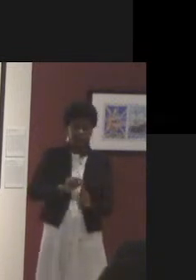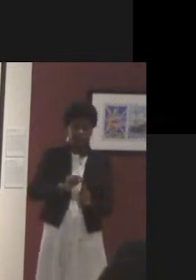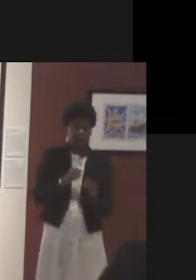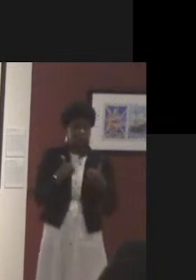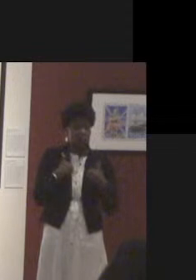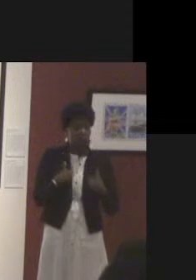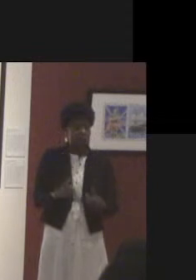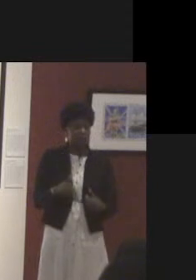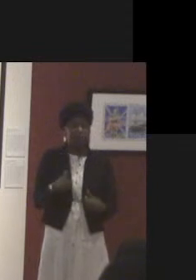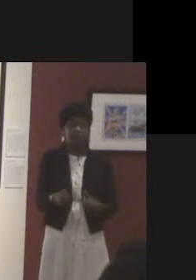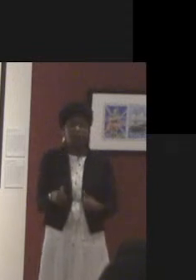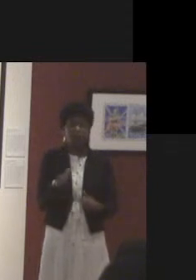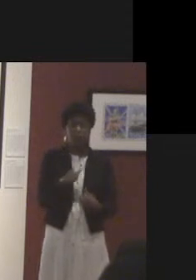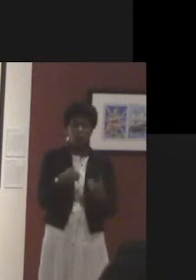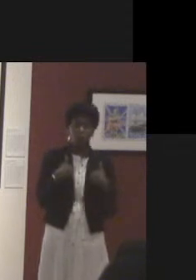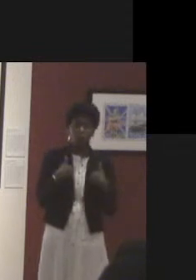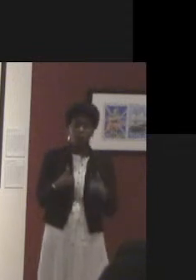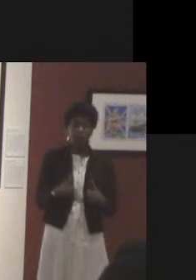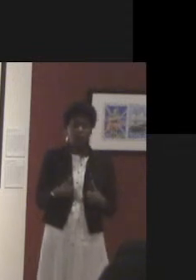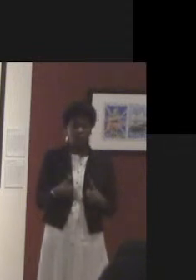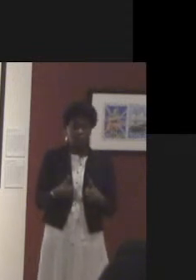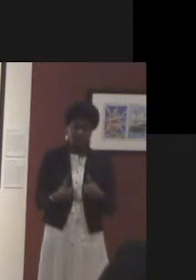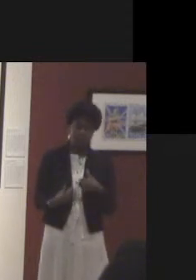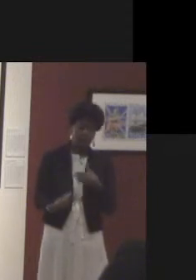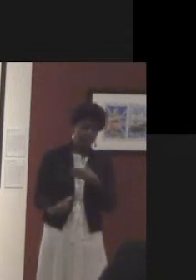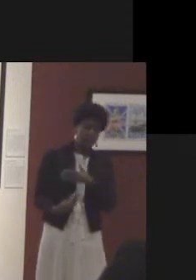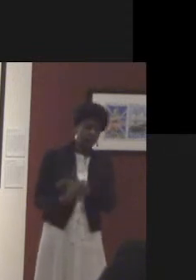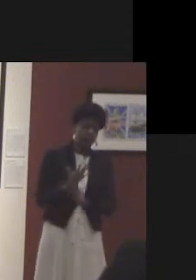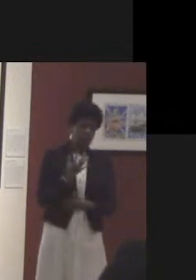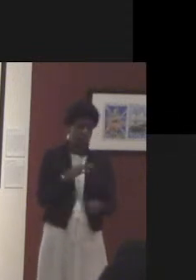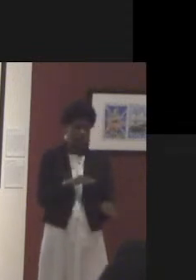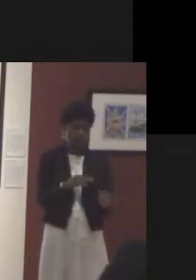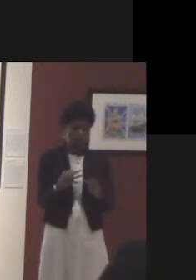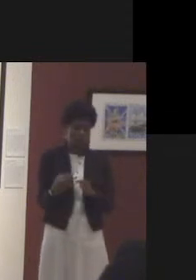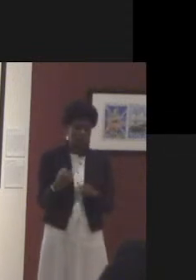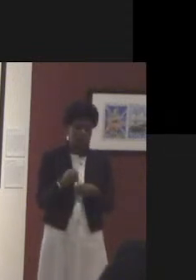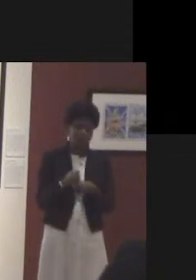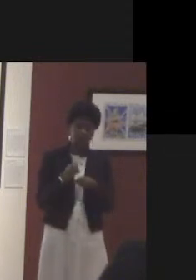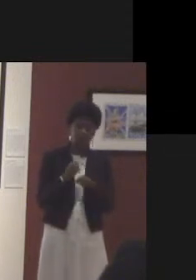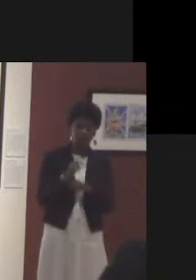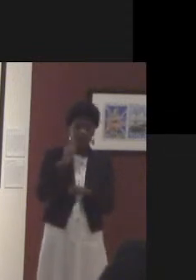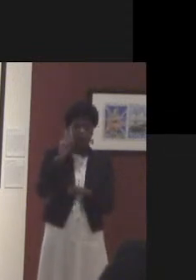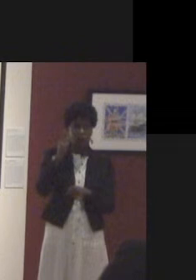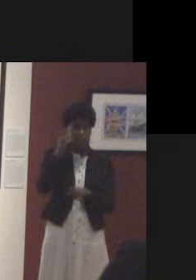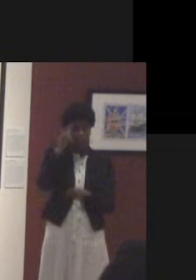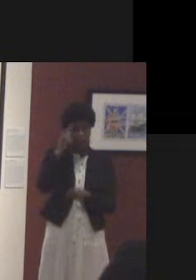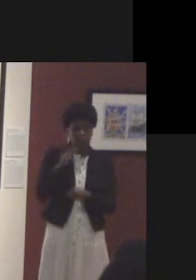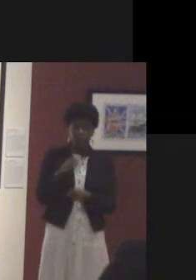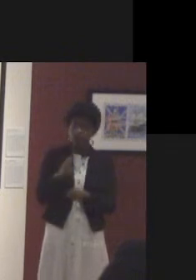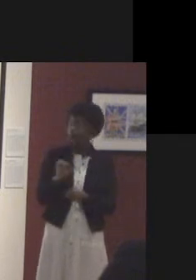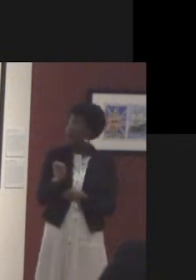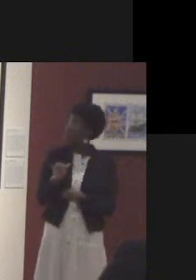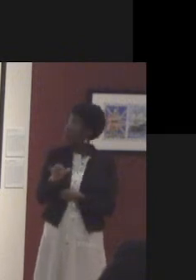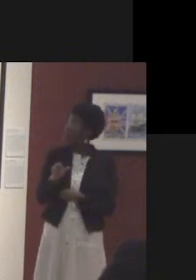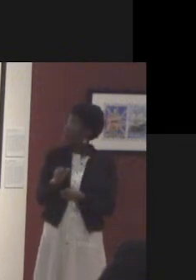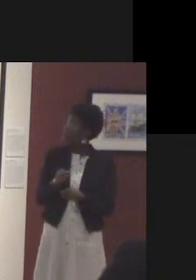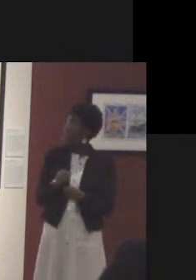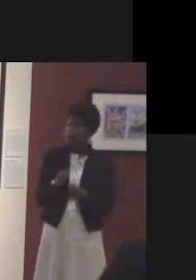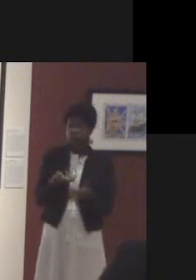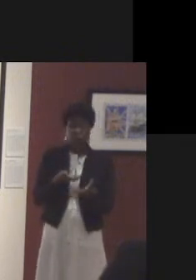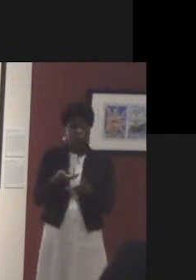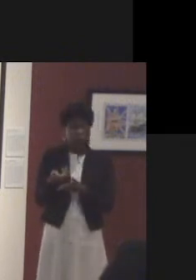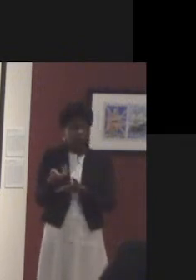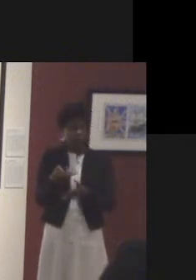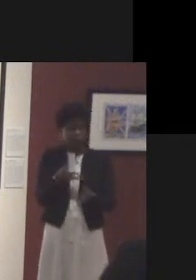and other bodies under the influence of war-making governments. And as Beuys interacted with the coyote,